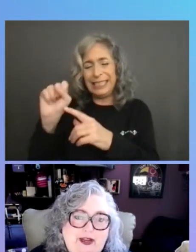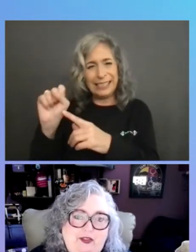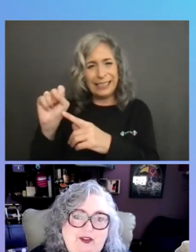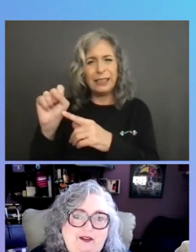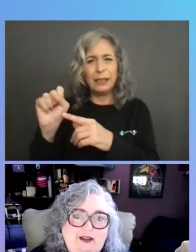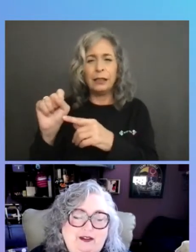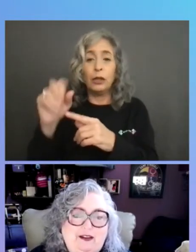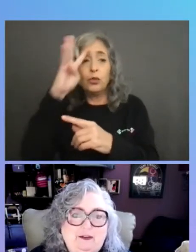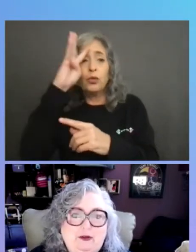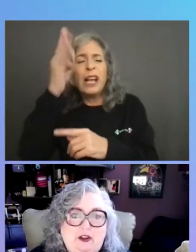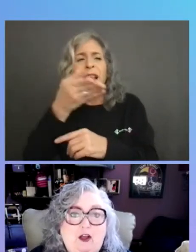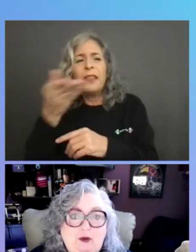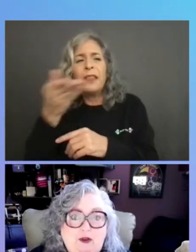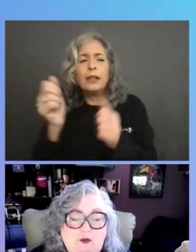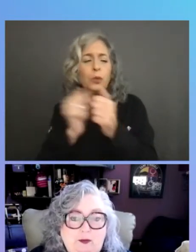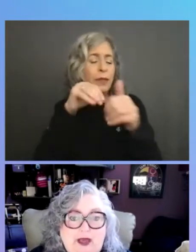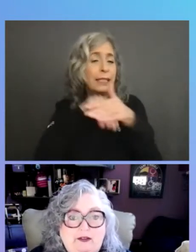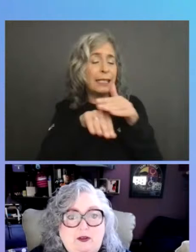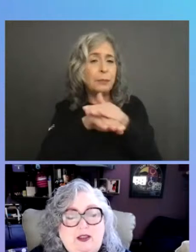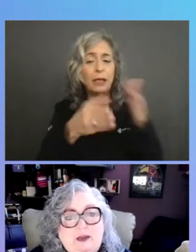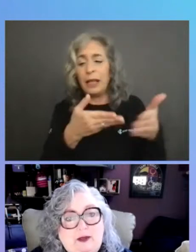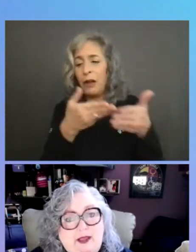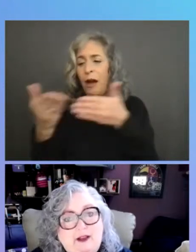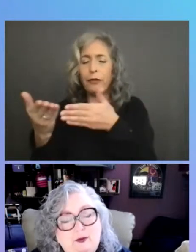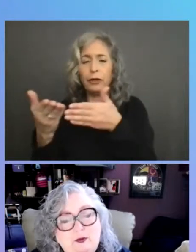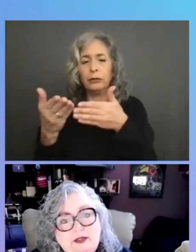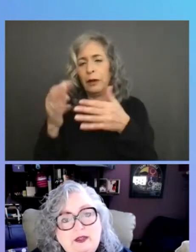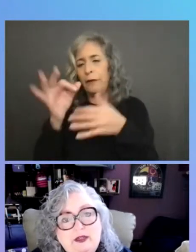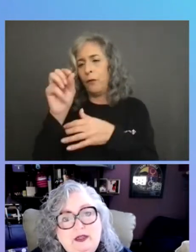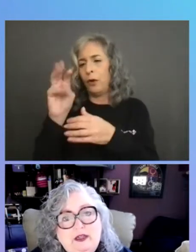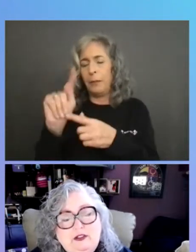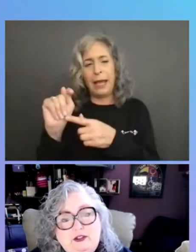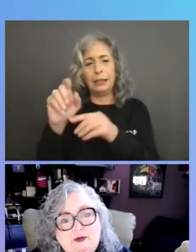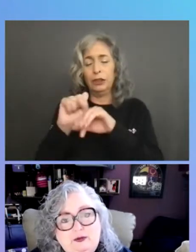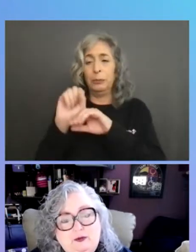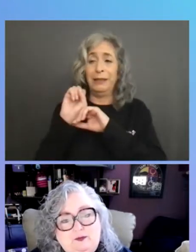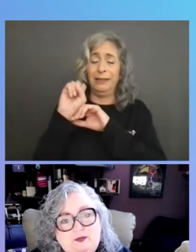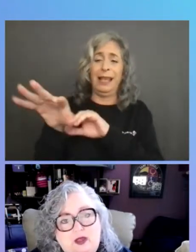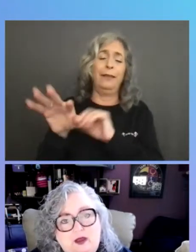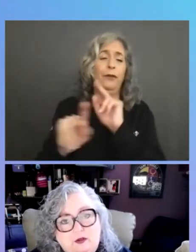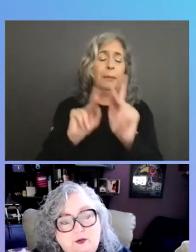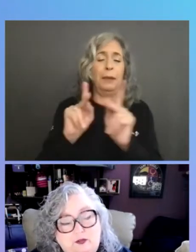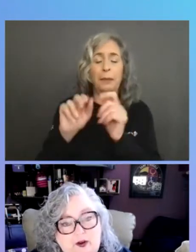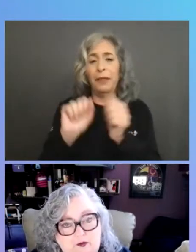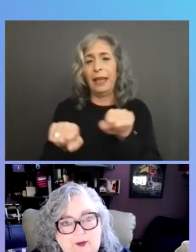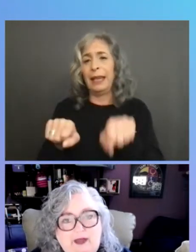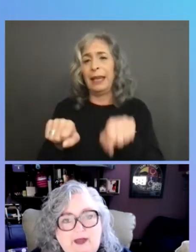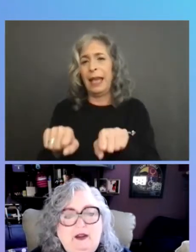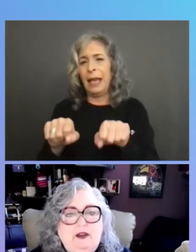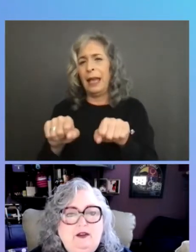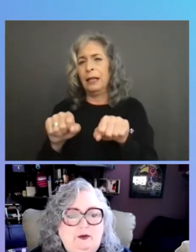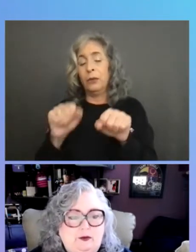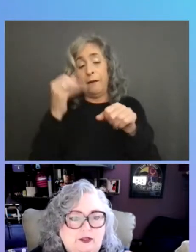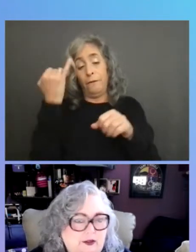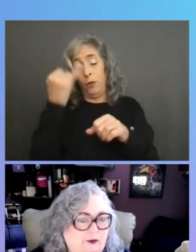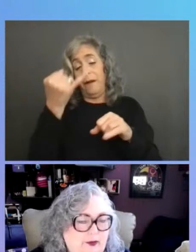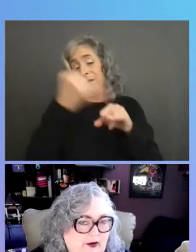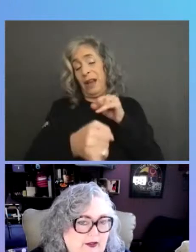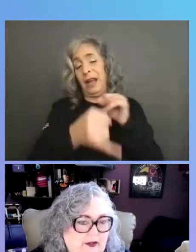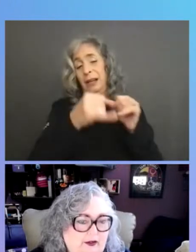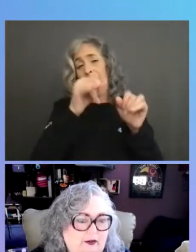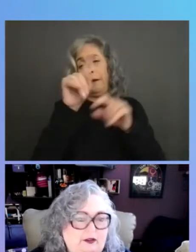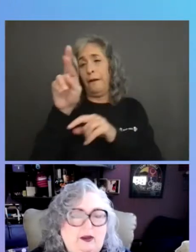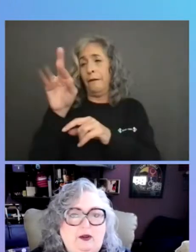and creating things in accessible in the authoring format so that they can be exported to to a final format. So this